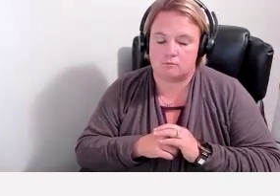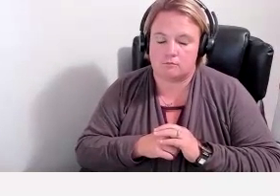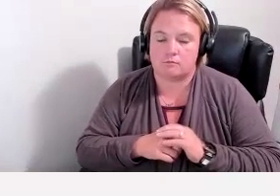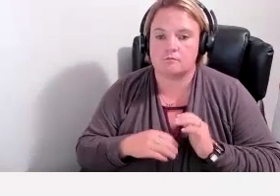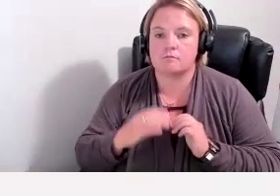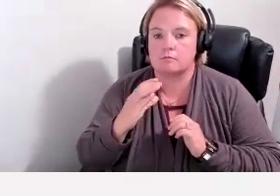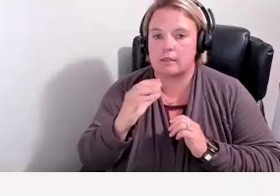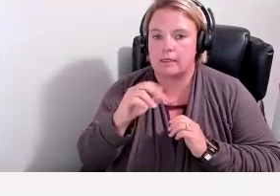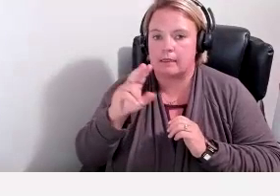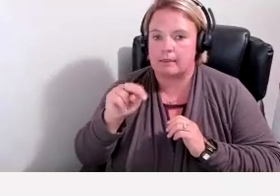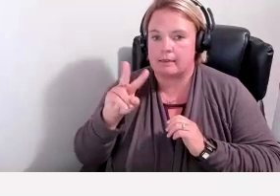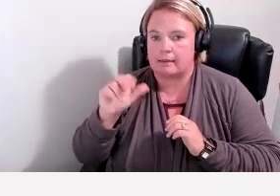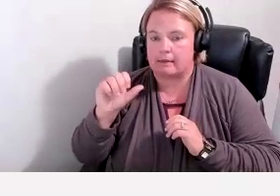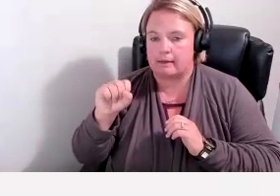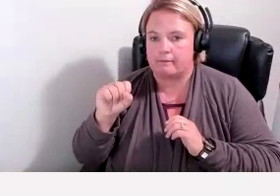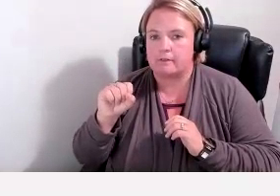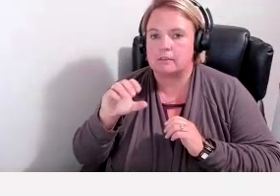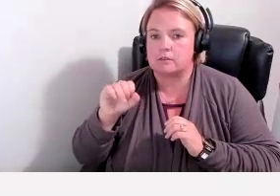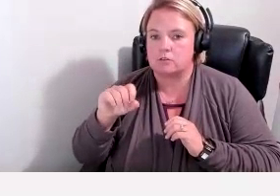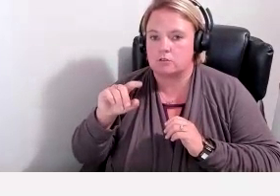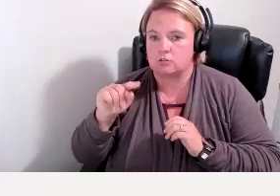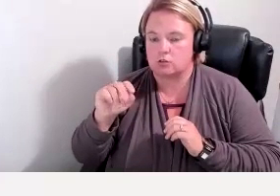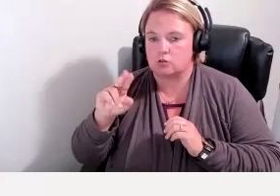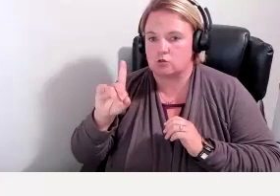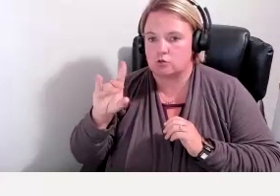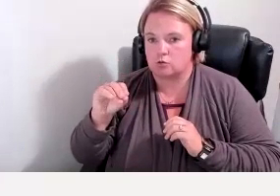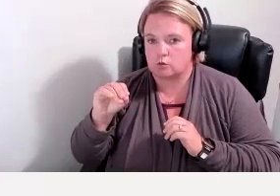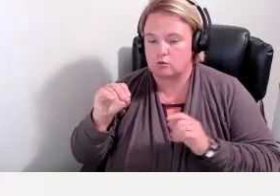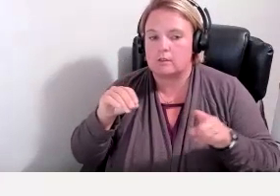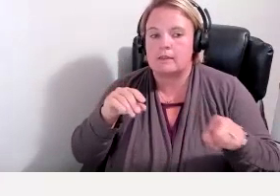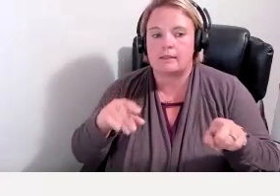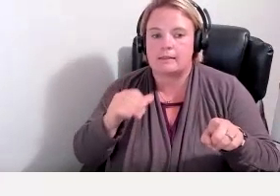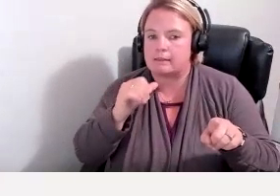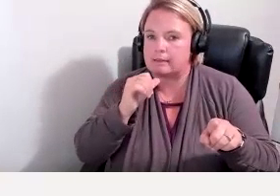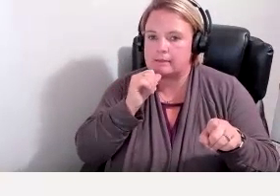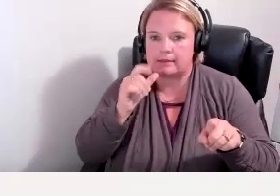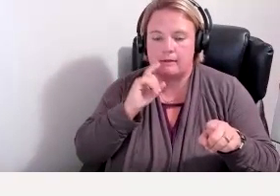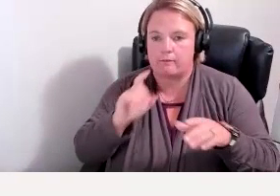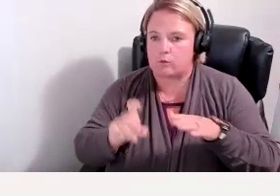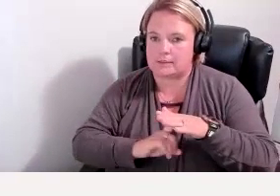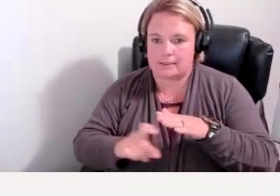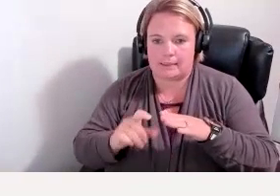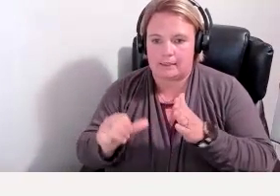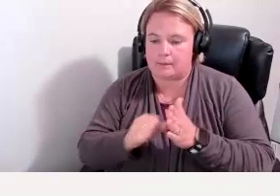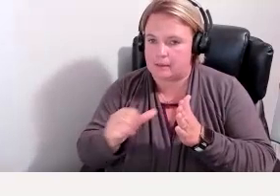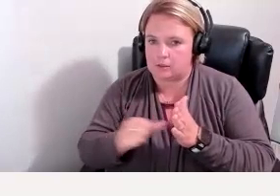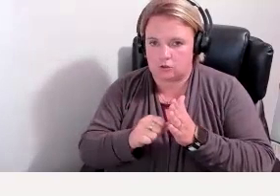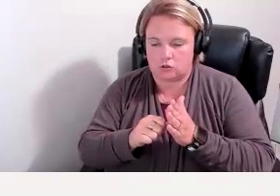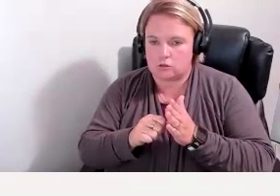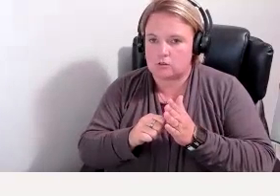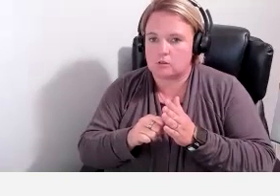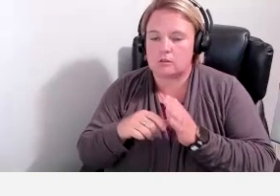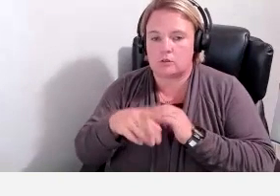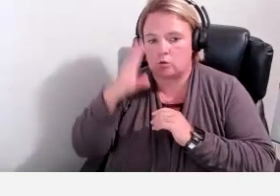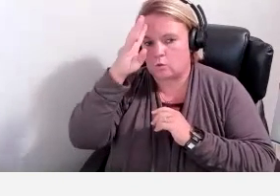And then Canvas Studio. Now, this is not for scanning your pages or content that you may